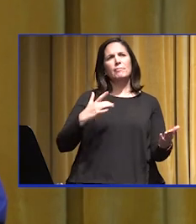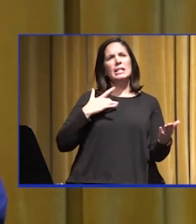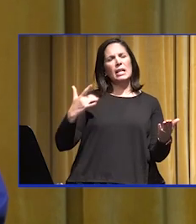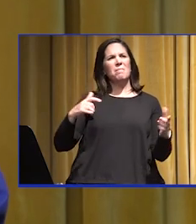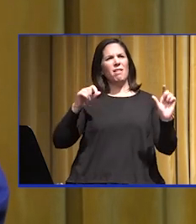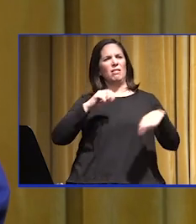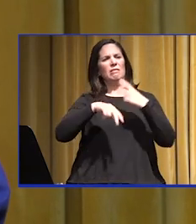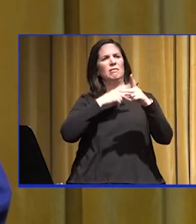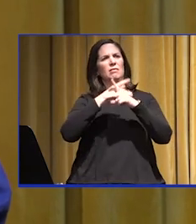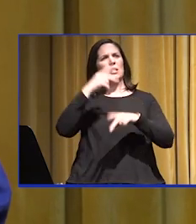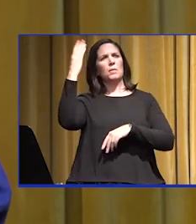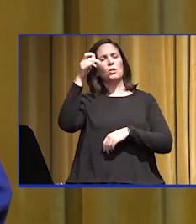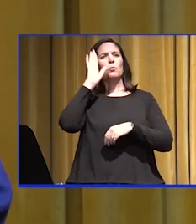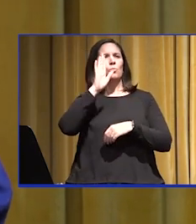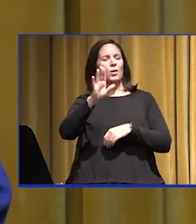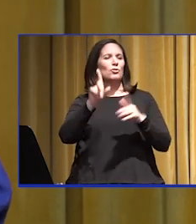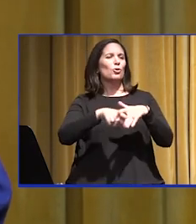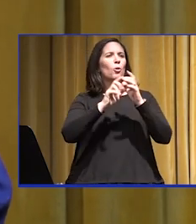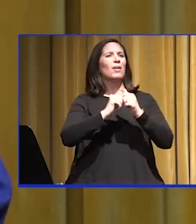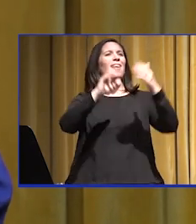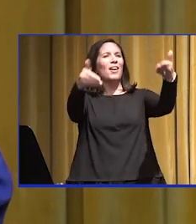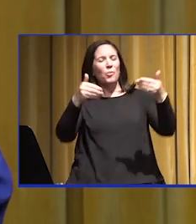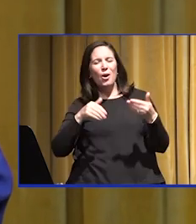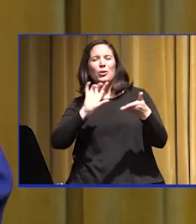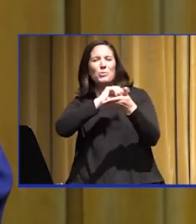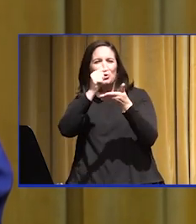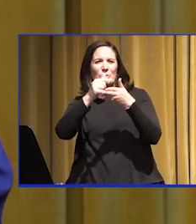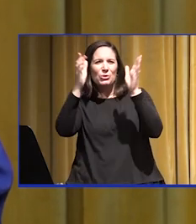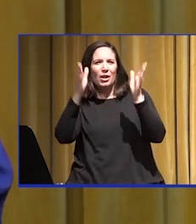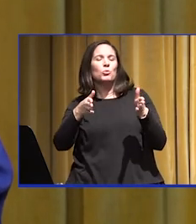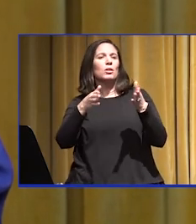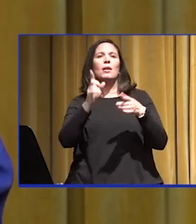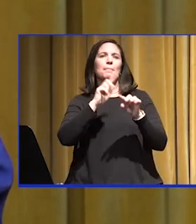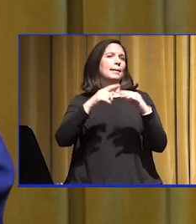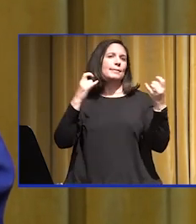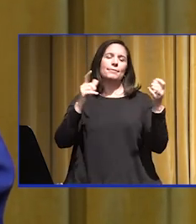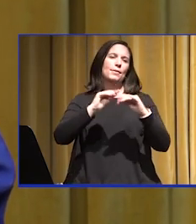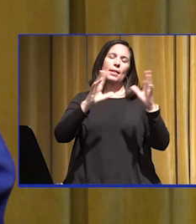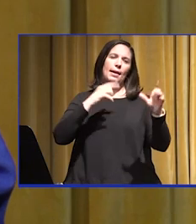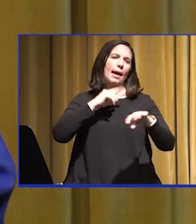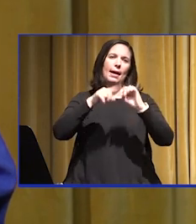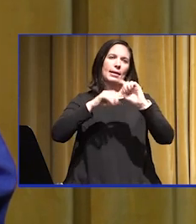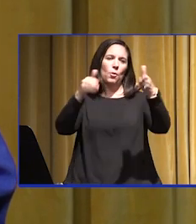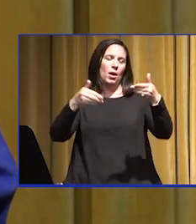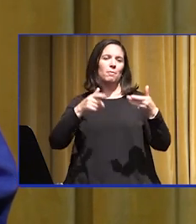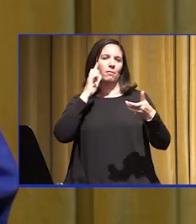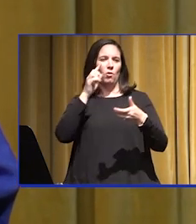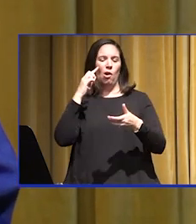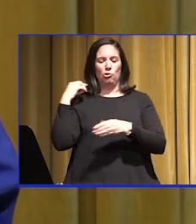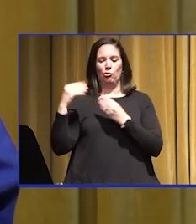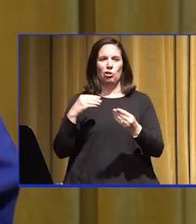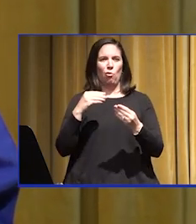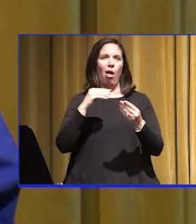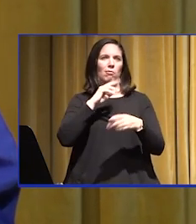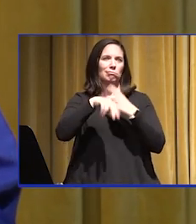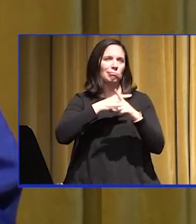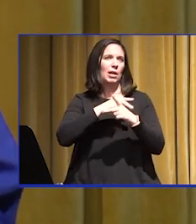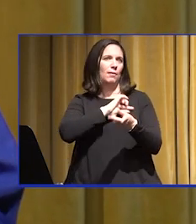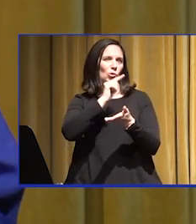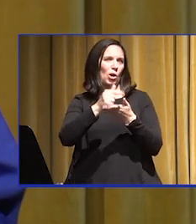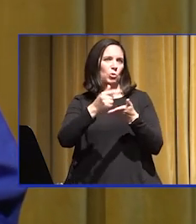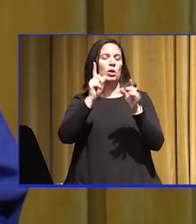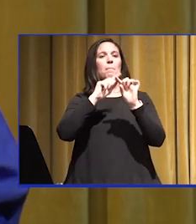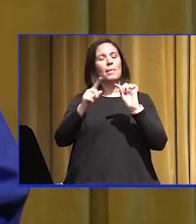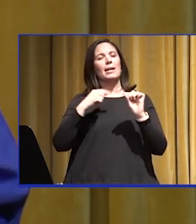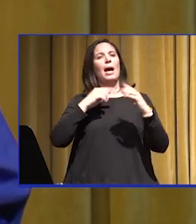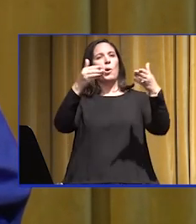Usually these speeches start with a welcoming to the graduates. Clearly, I cannot welcome you today to a traditional graduation. However, I